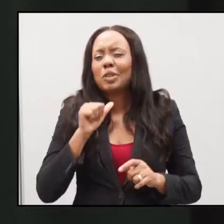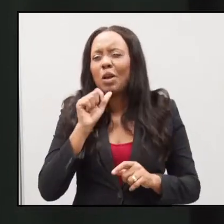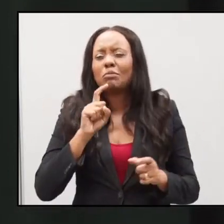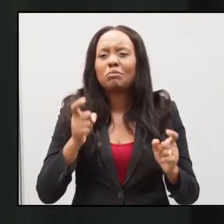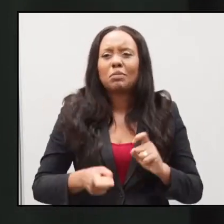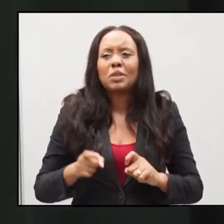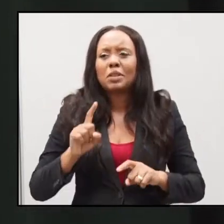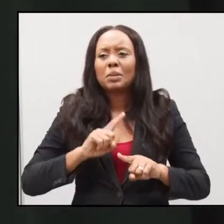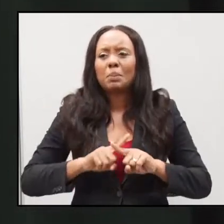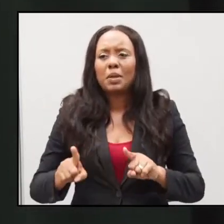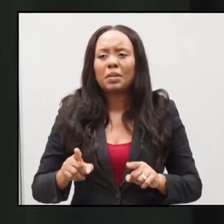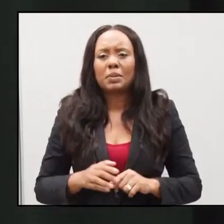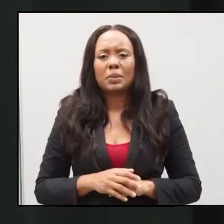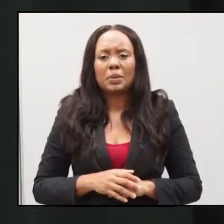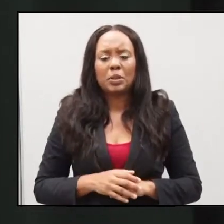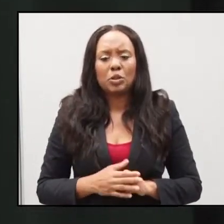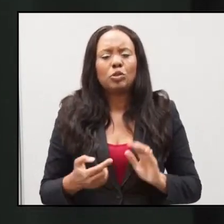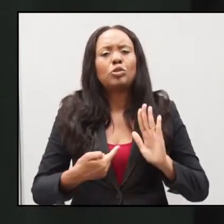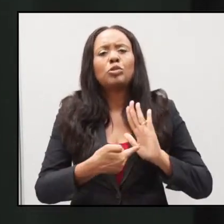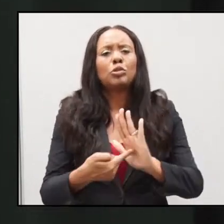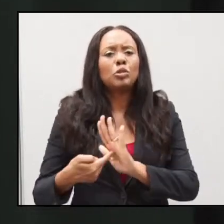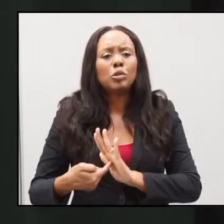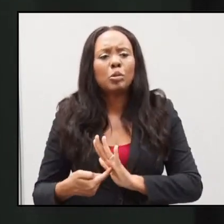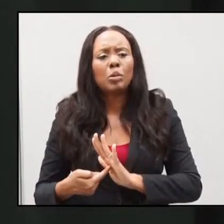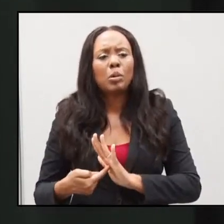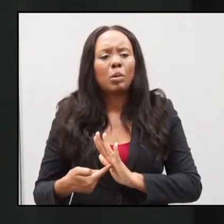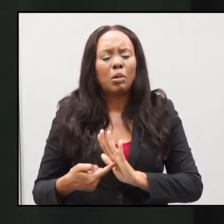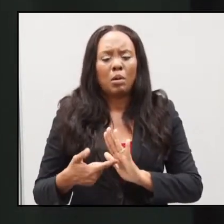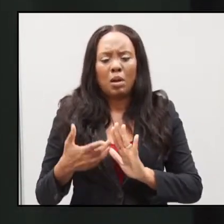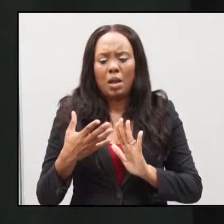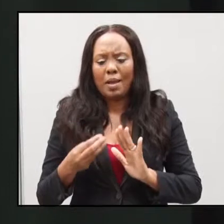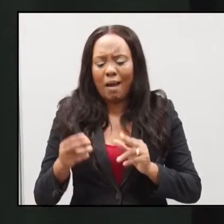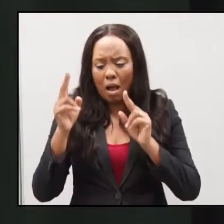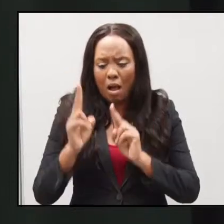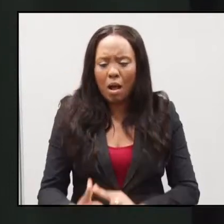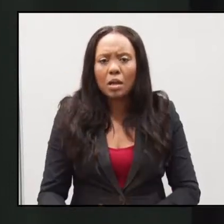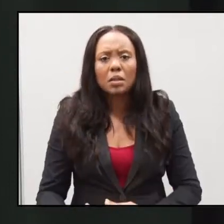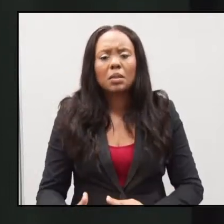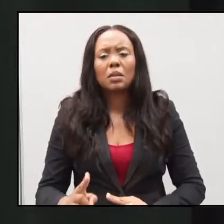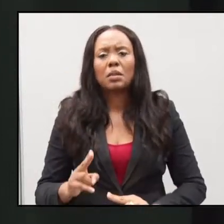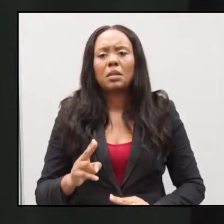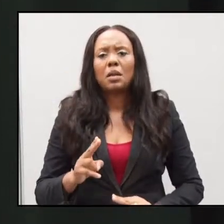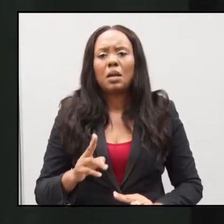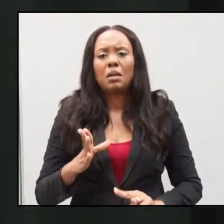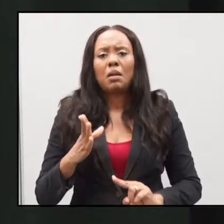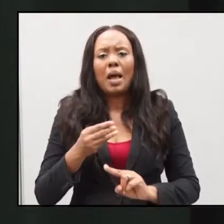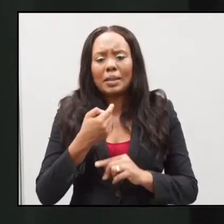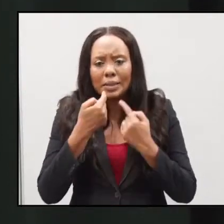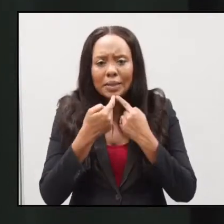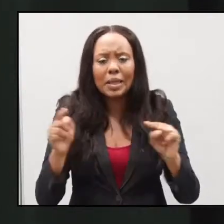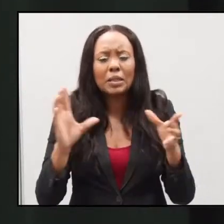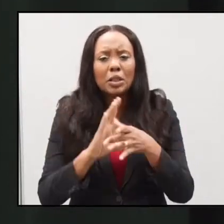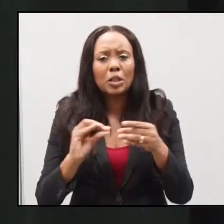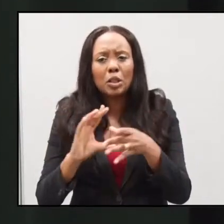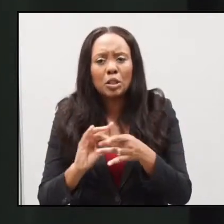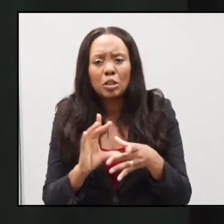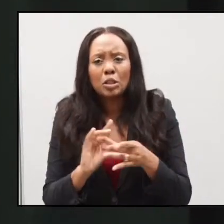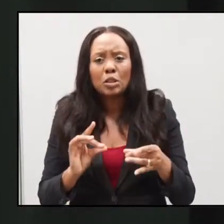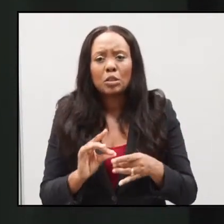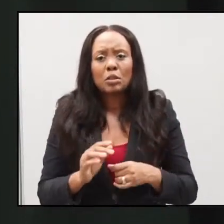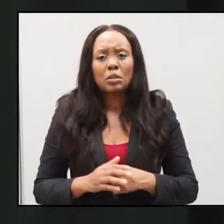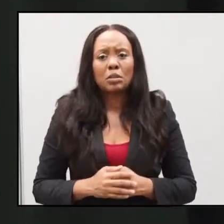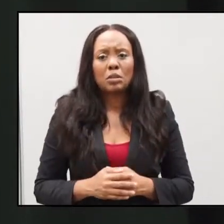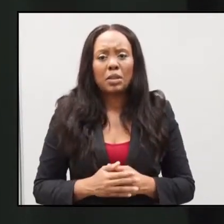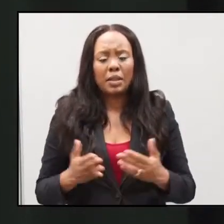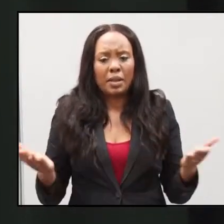responsibility because it was here that the modern institution of racism was perfected in the